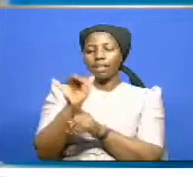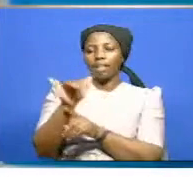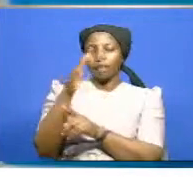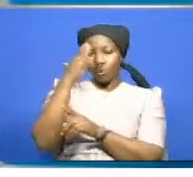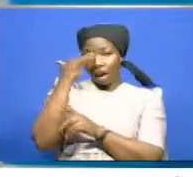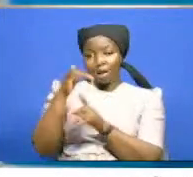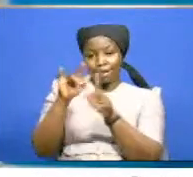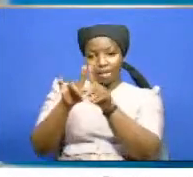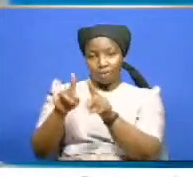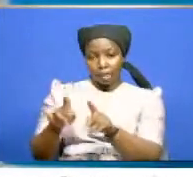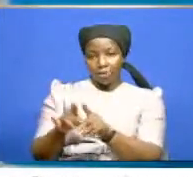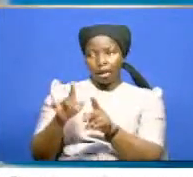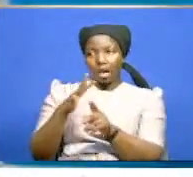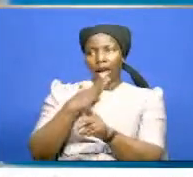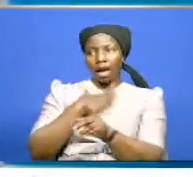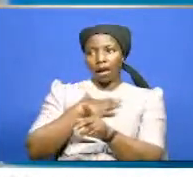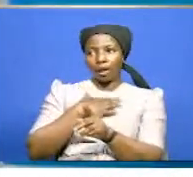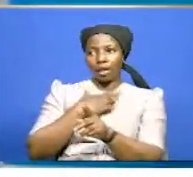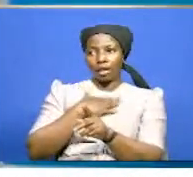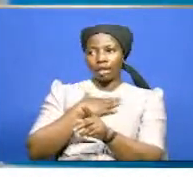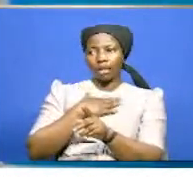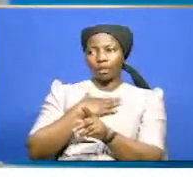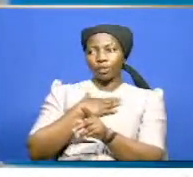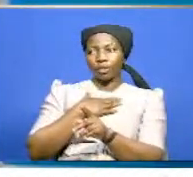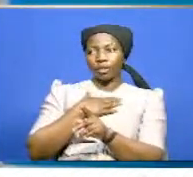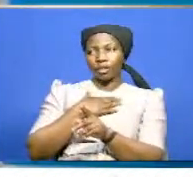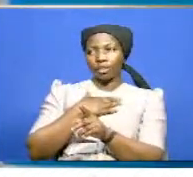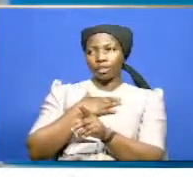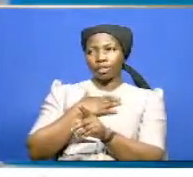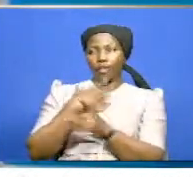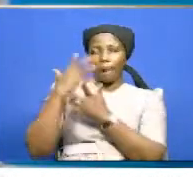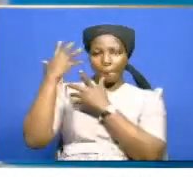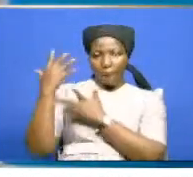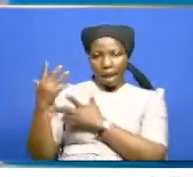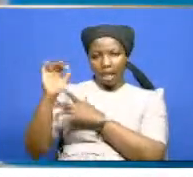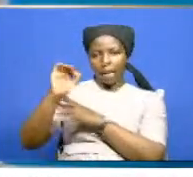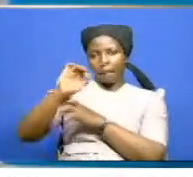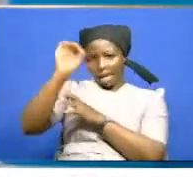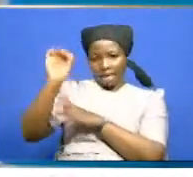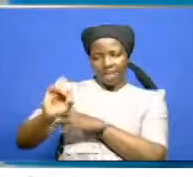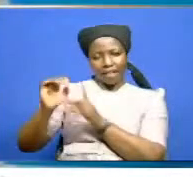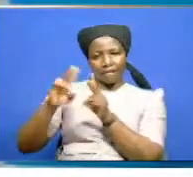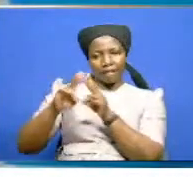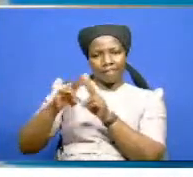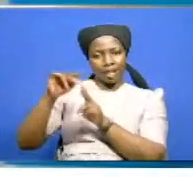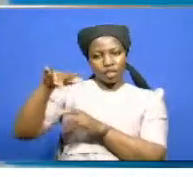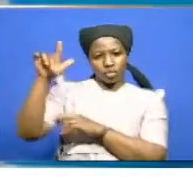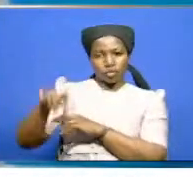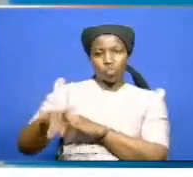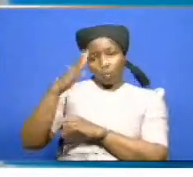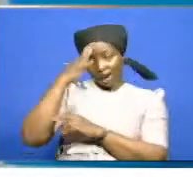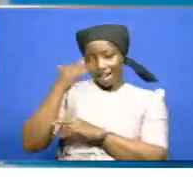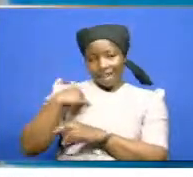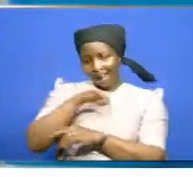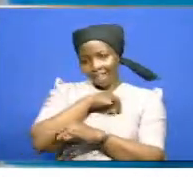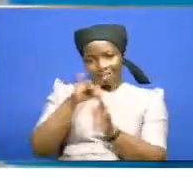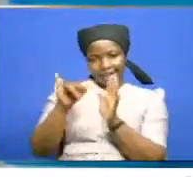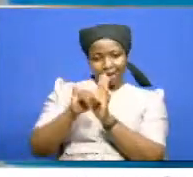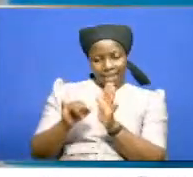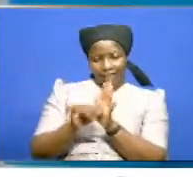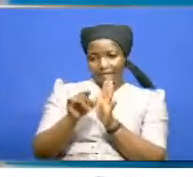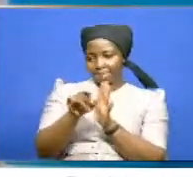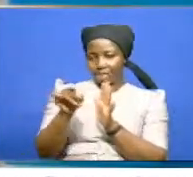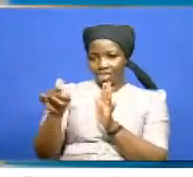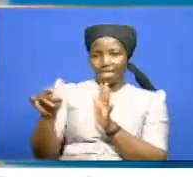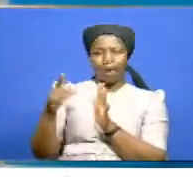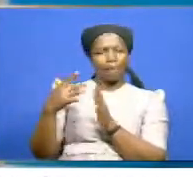even our bad debt percentage is very low. Because we identify those pointers